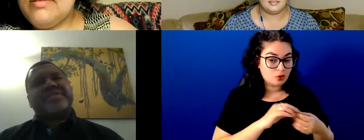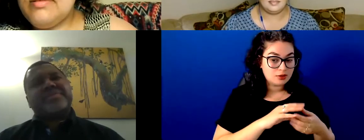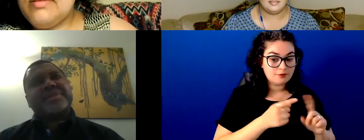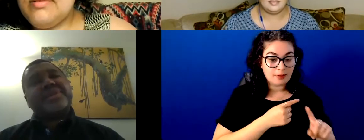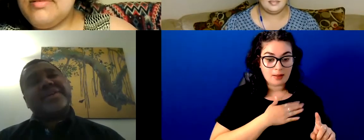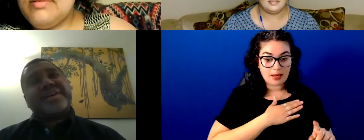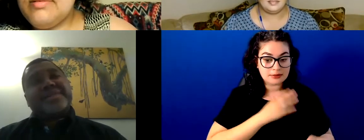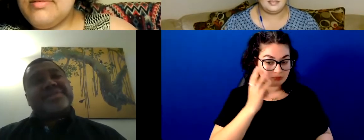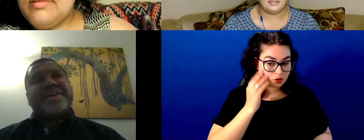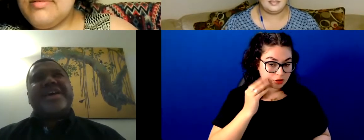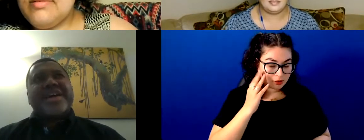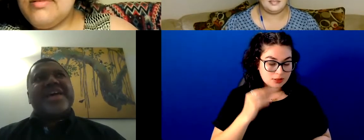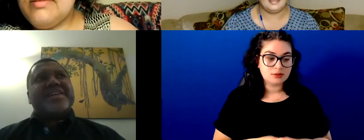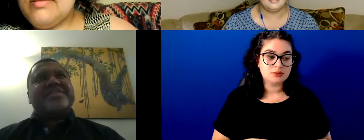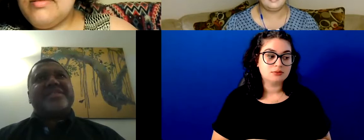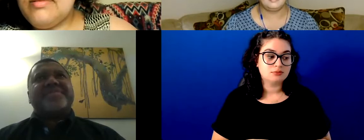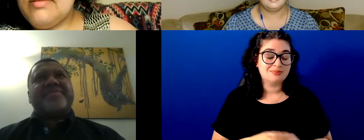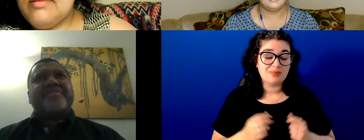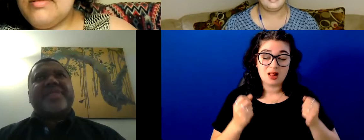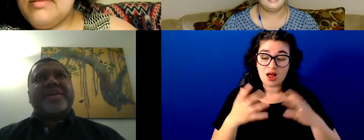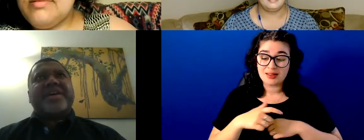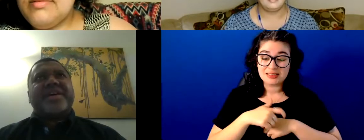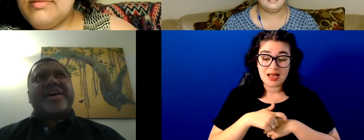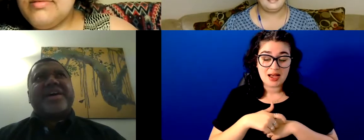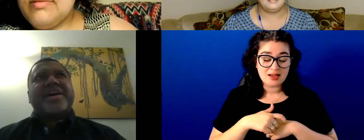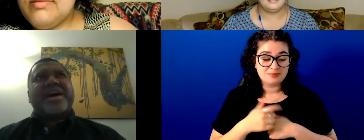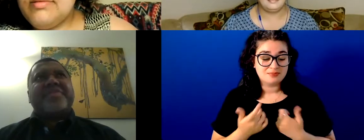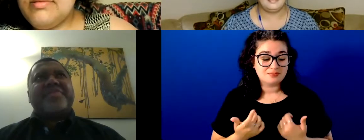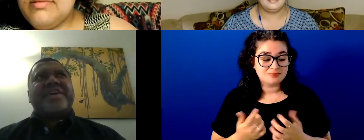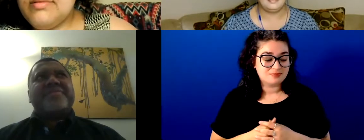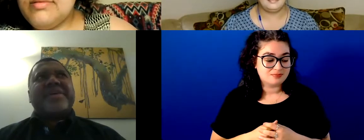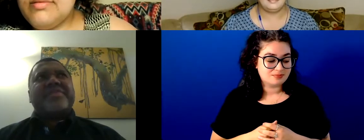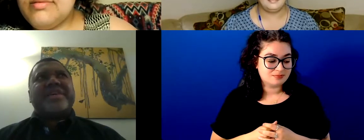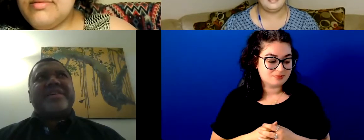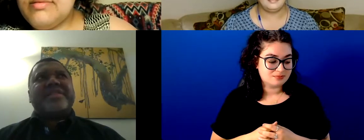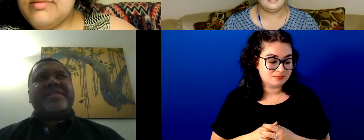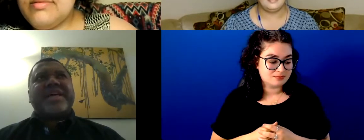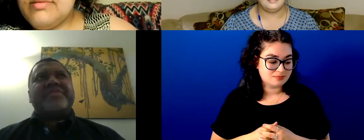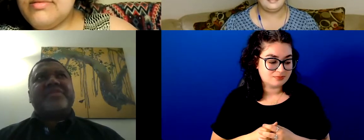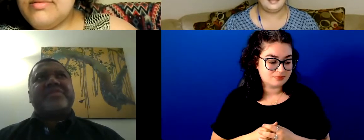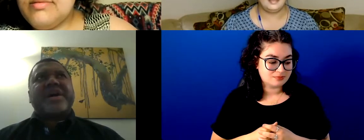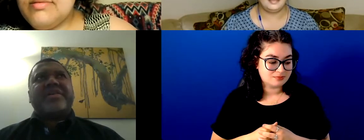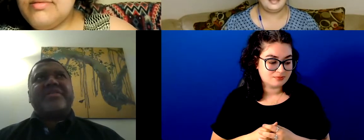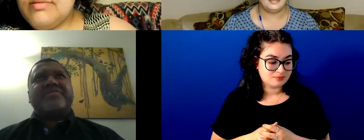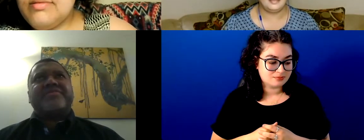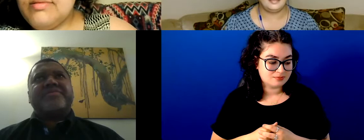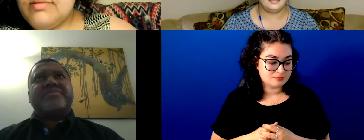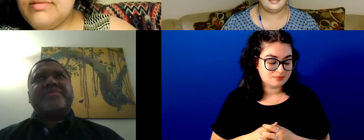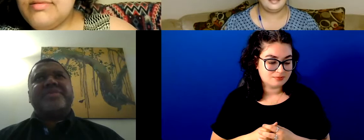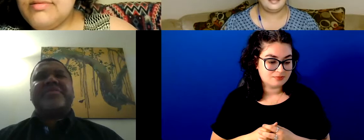not sometimes, a lot of times, it's, I think about the levels